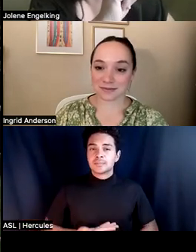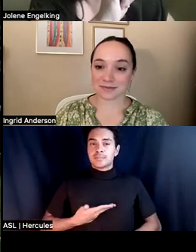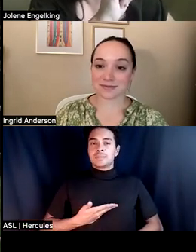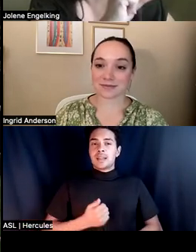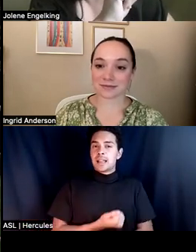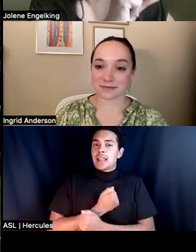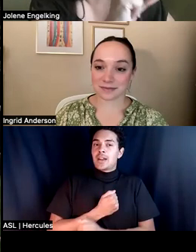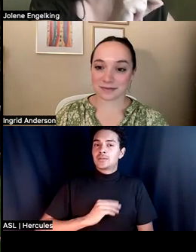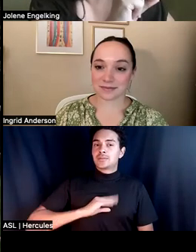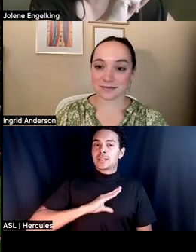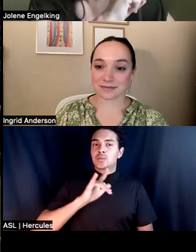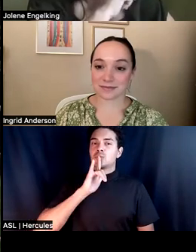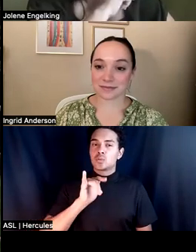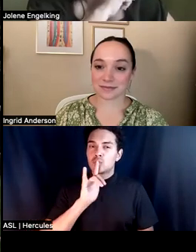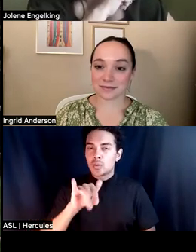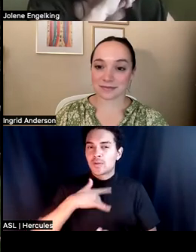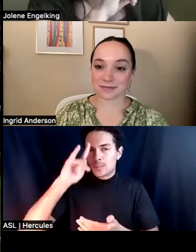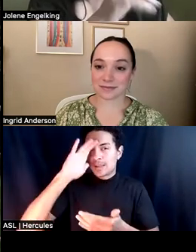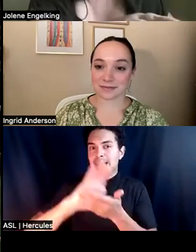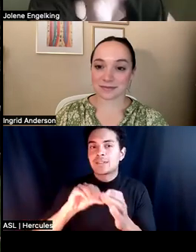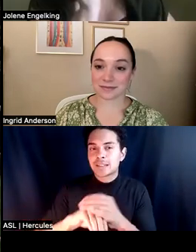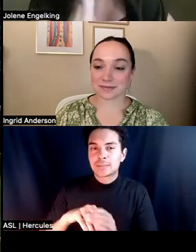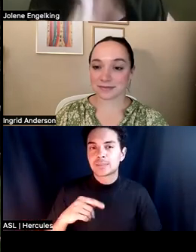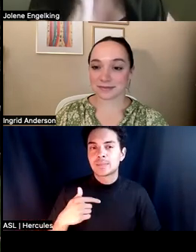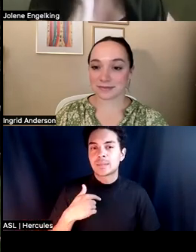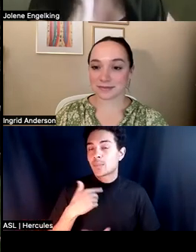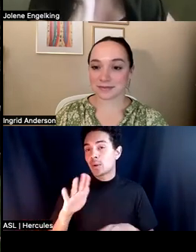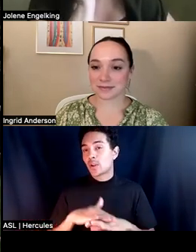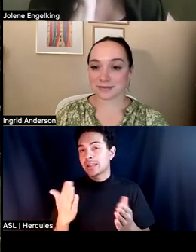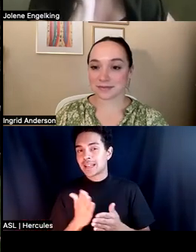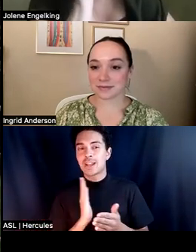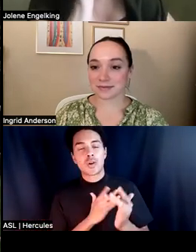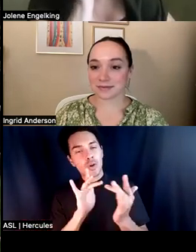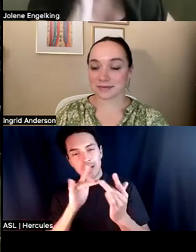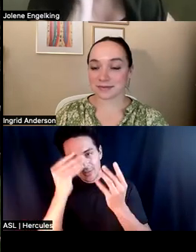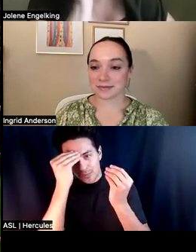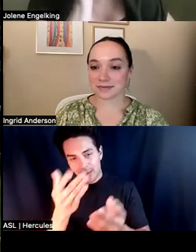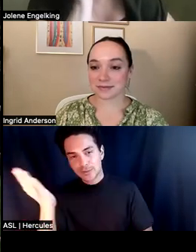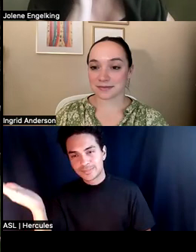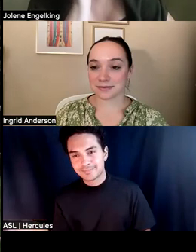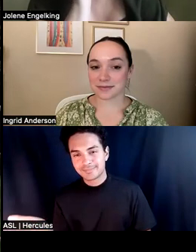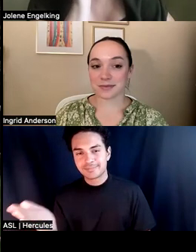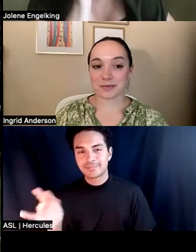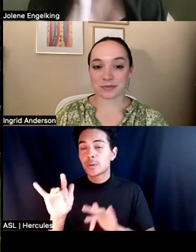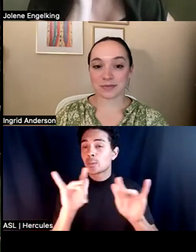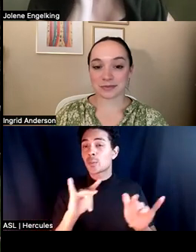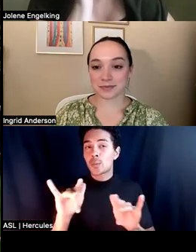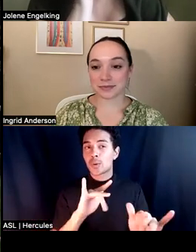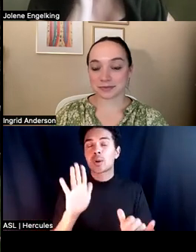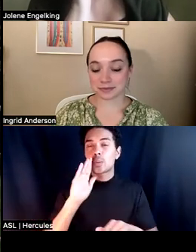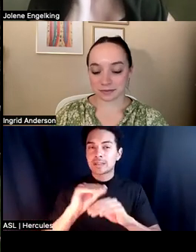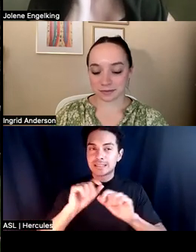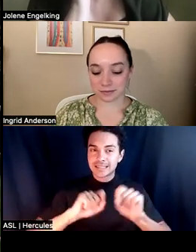right? And truly, truly believed. And so I have on here our contact information. The recording of this webinar will be sent